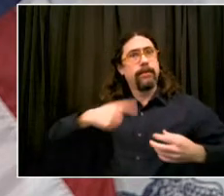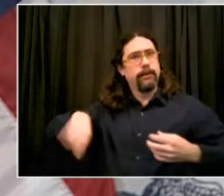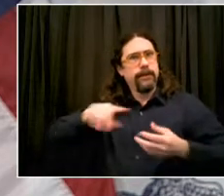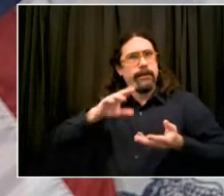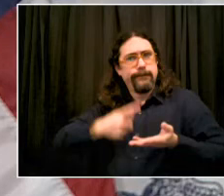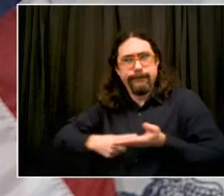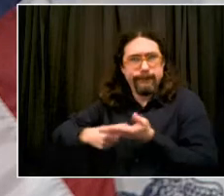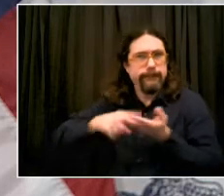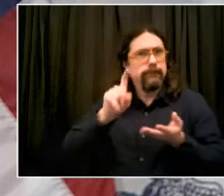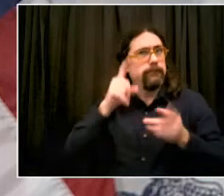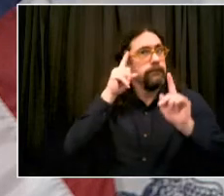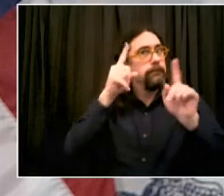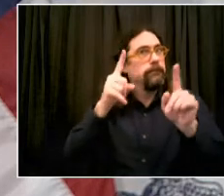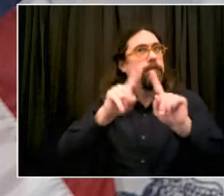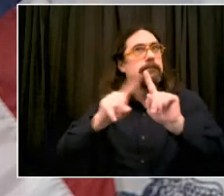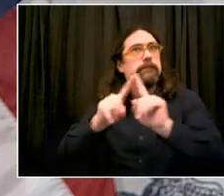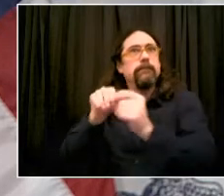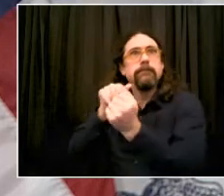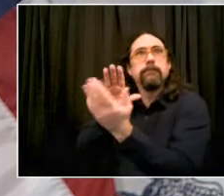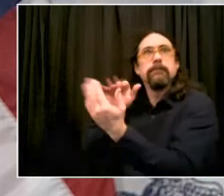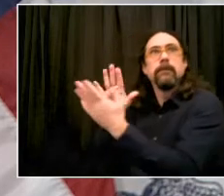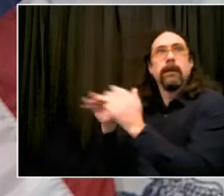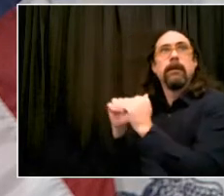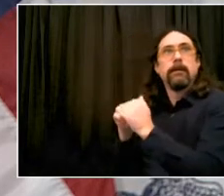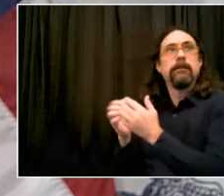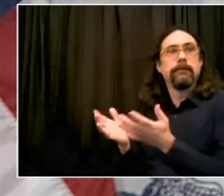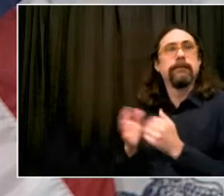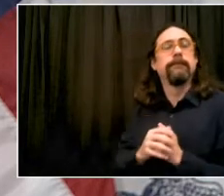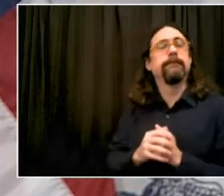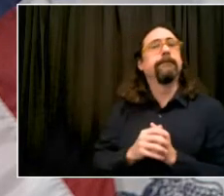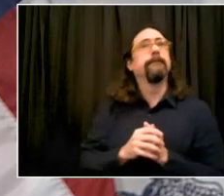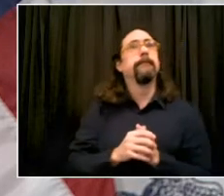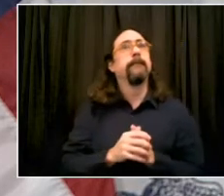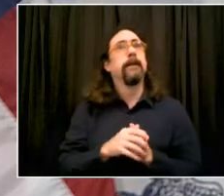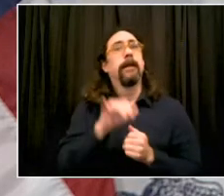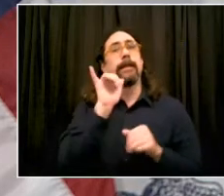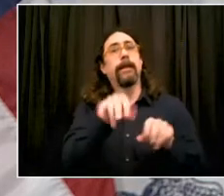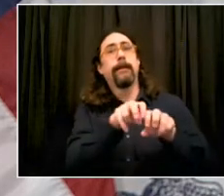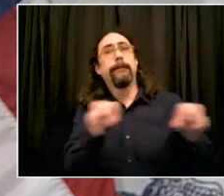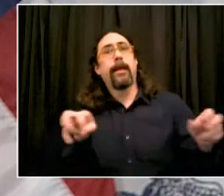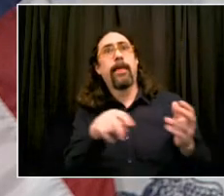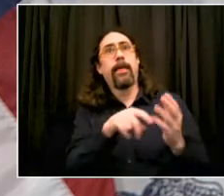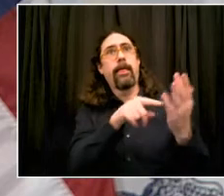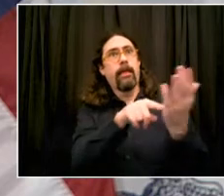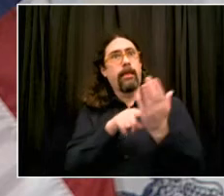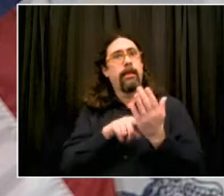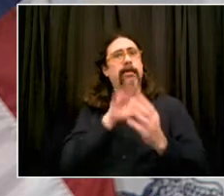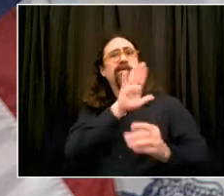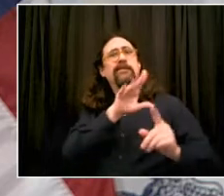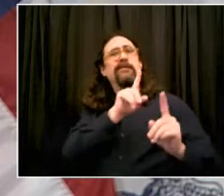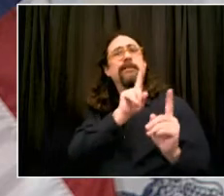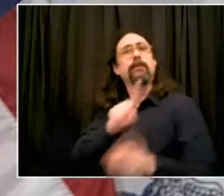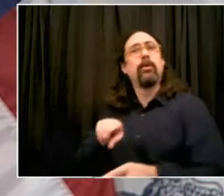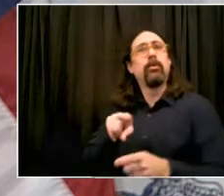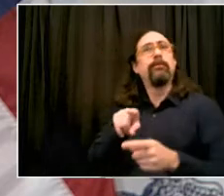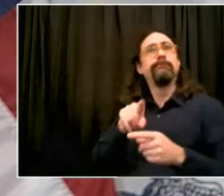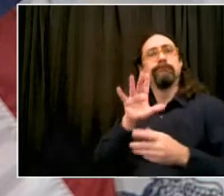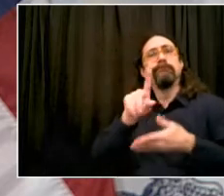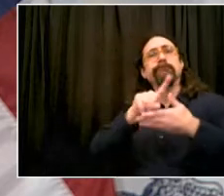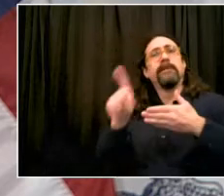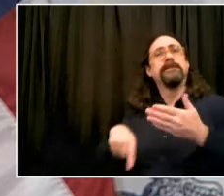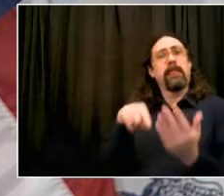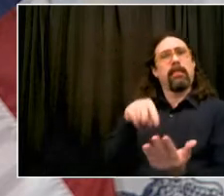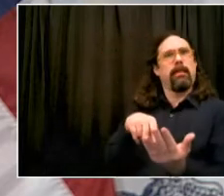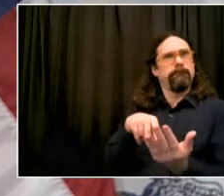promising. And more work was going to be done with the hope of action this year in Albany. A lot of that obviously got